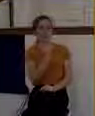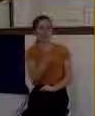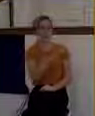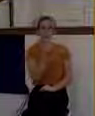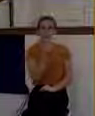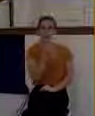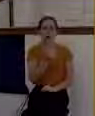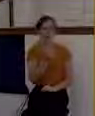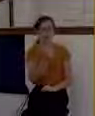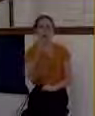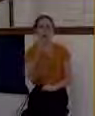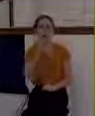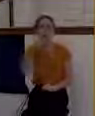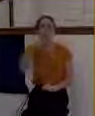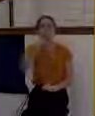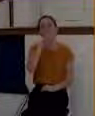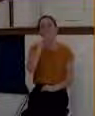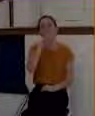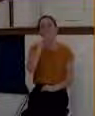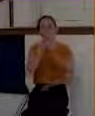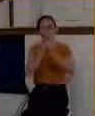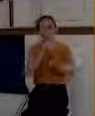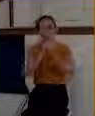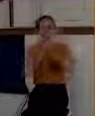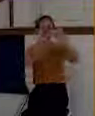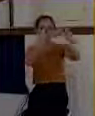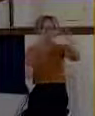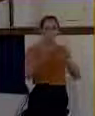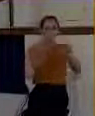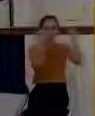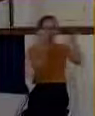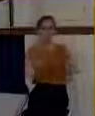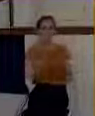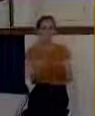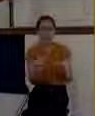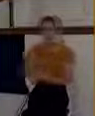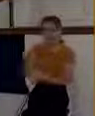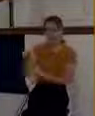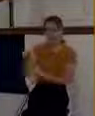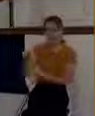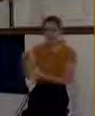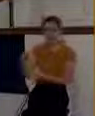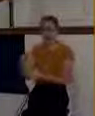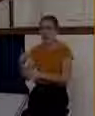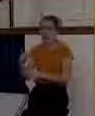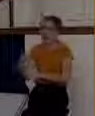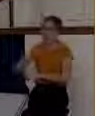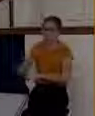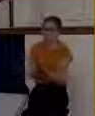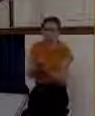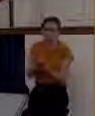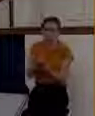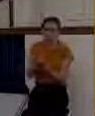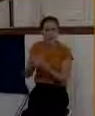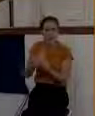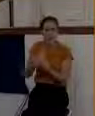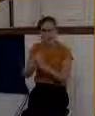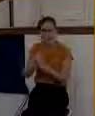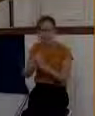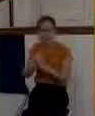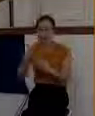false worship. After all, Judah is the way of true worship, right? The man of God came from Judah